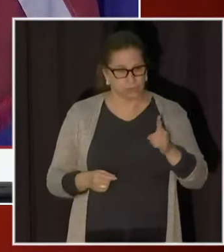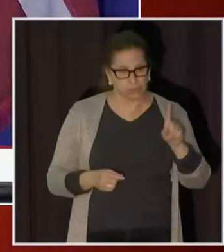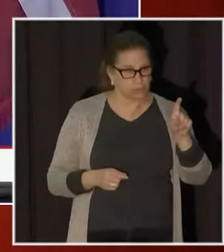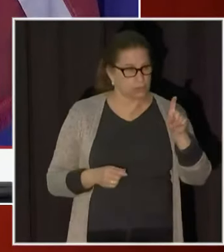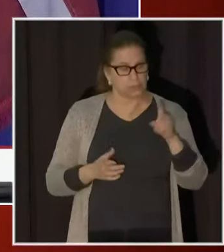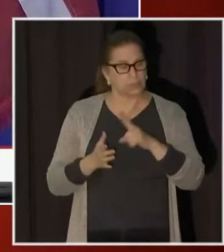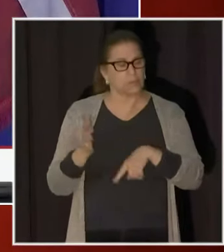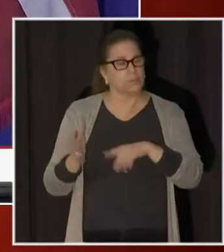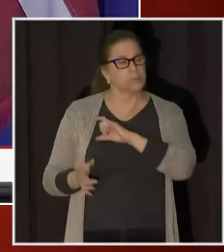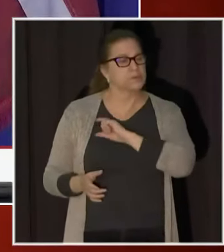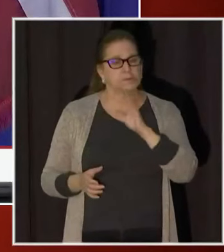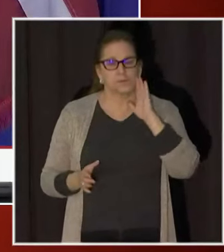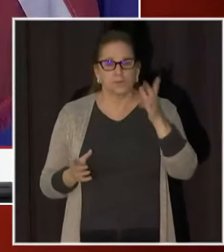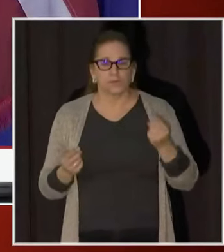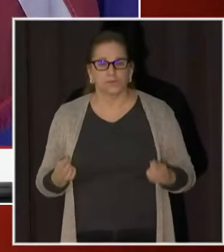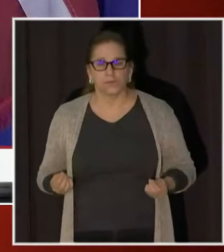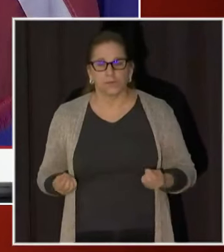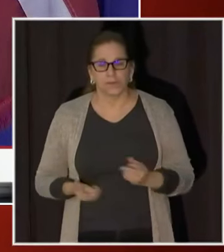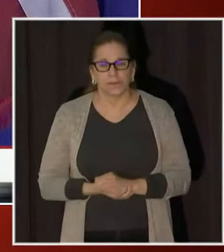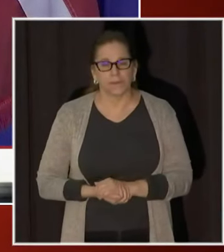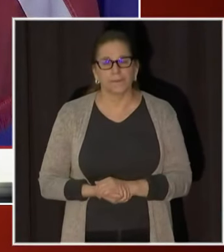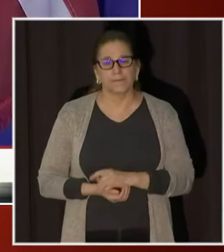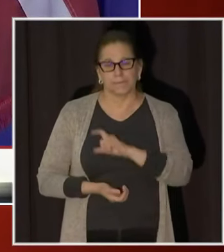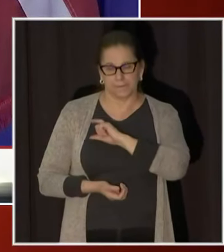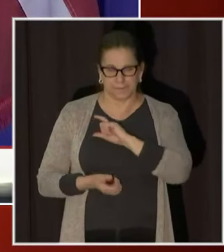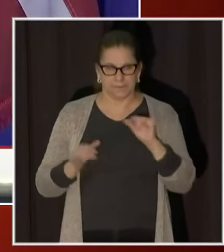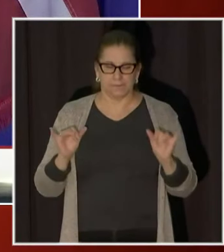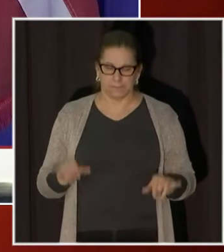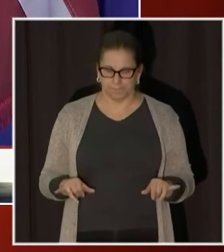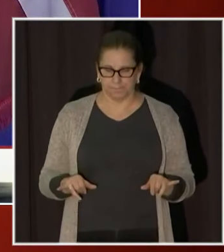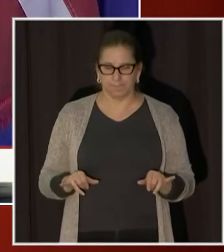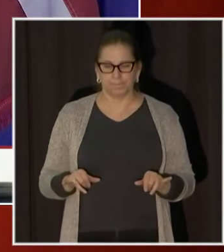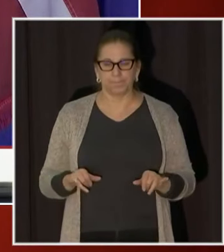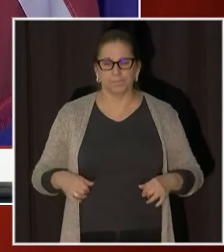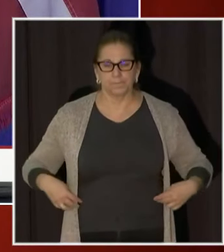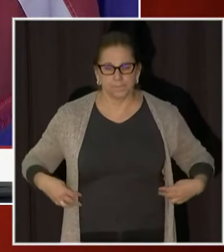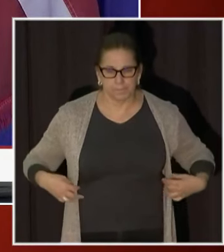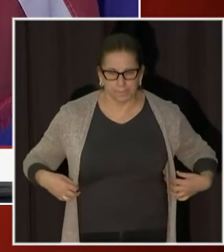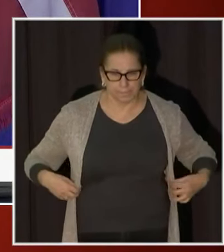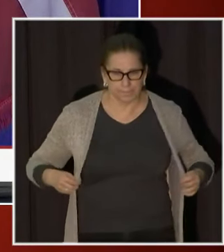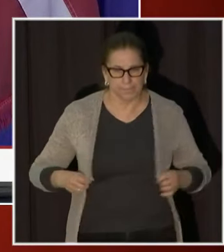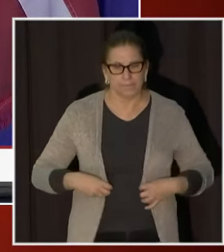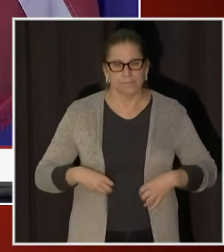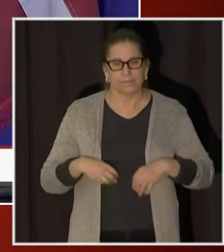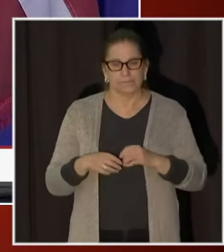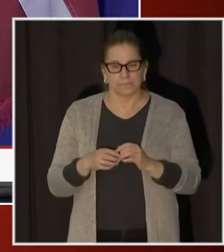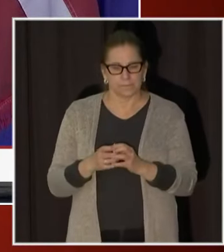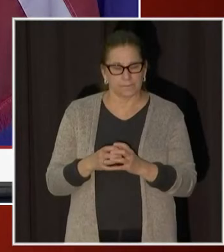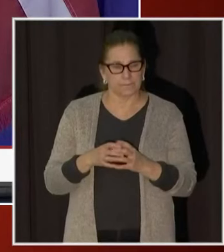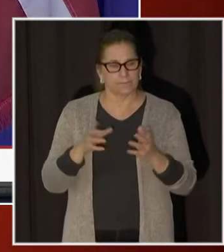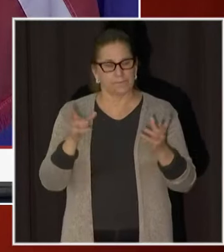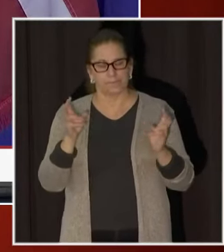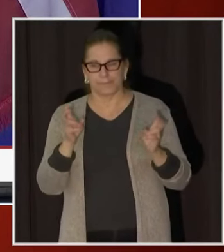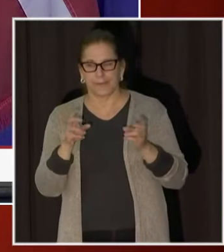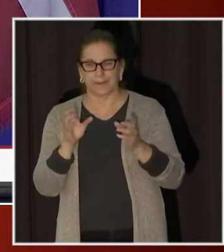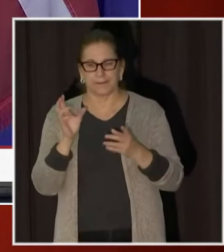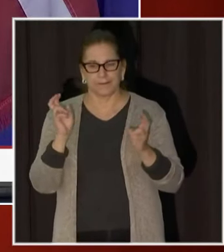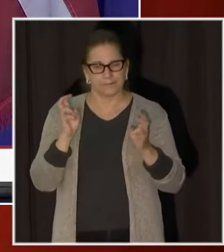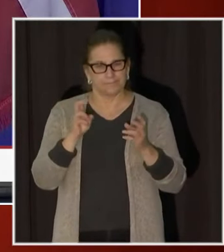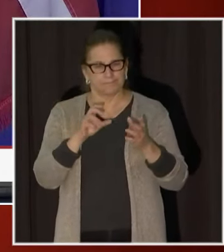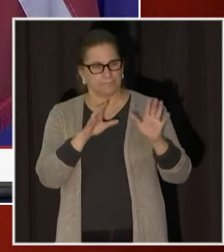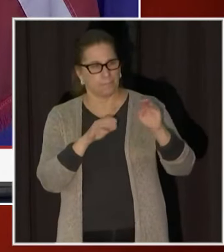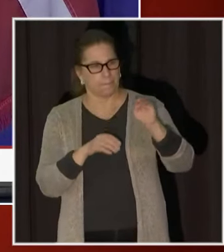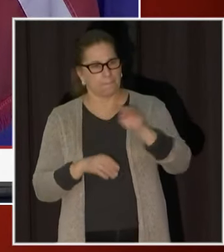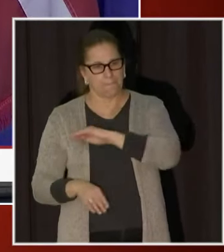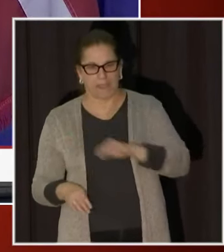will continue its current role of enforcing the mayor's order, encouraging people